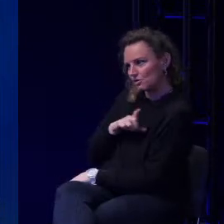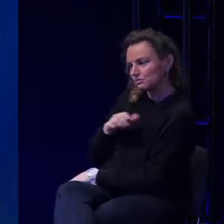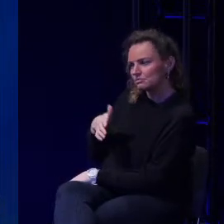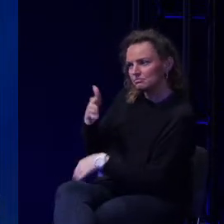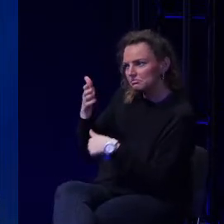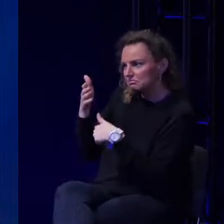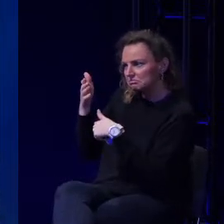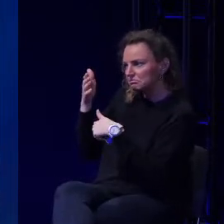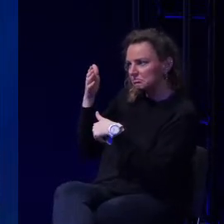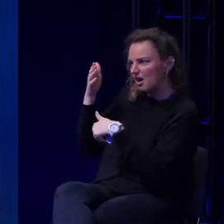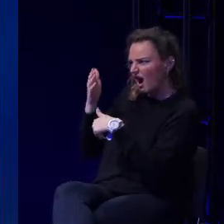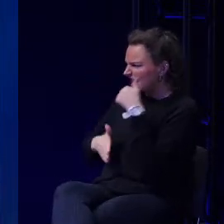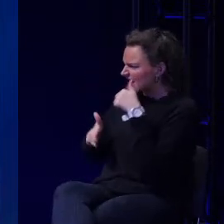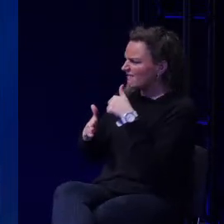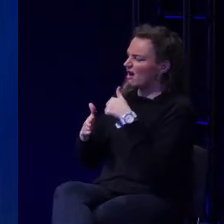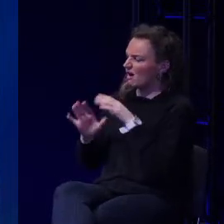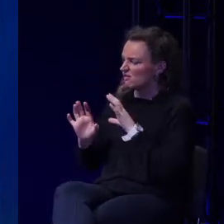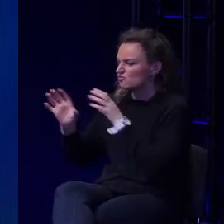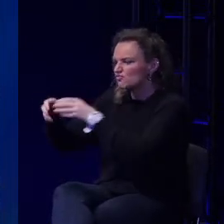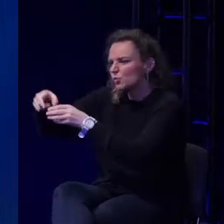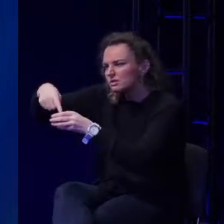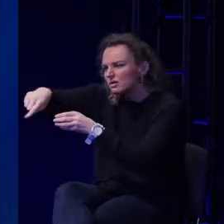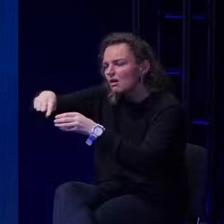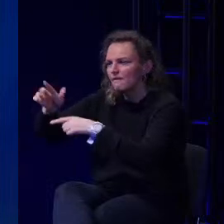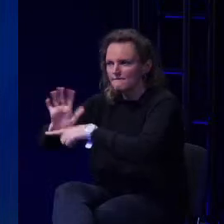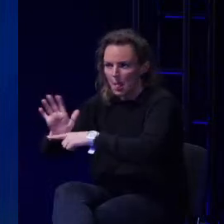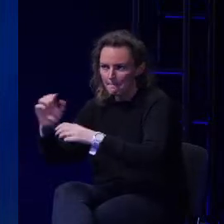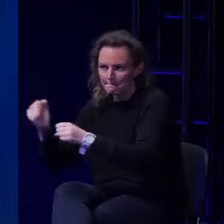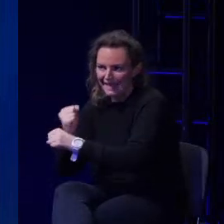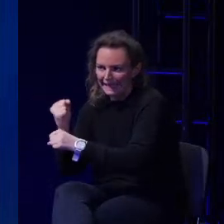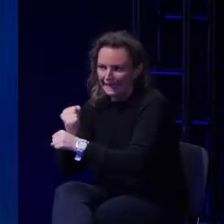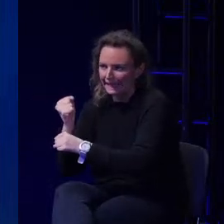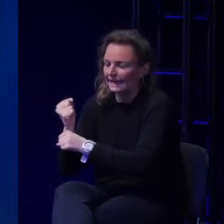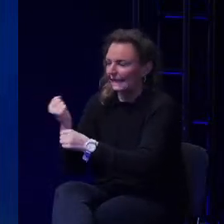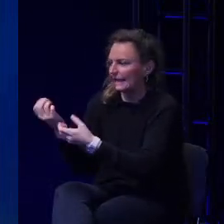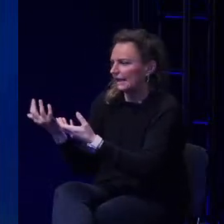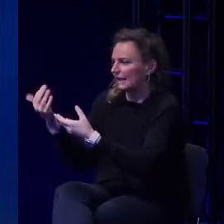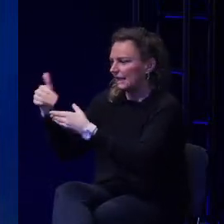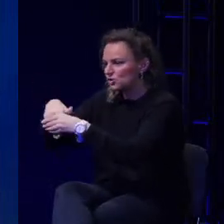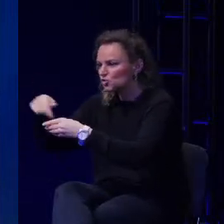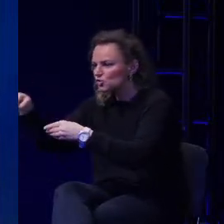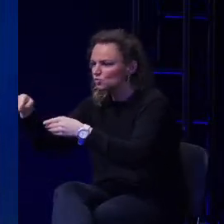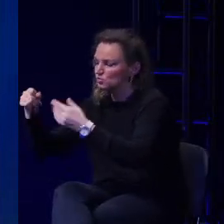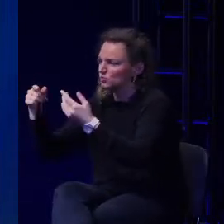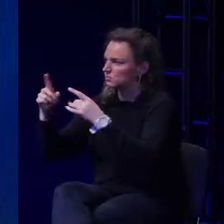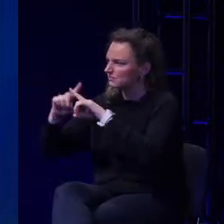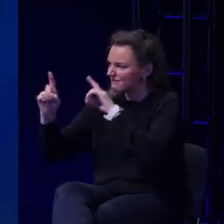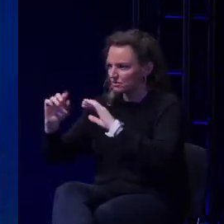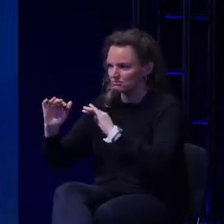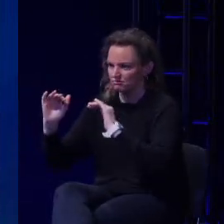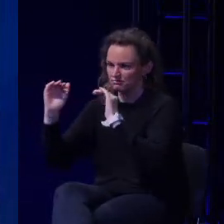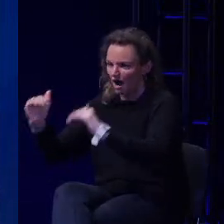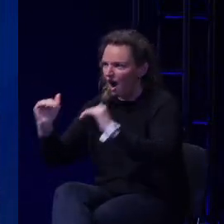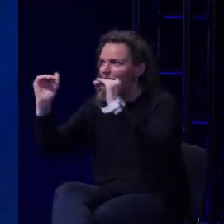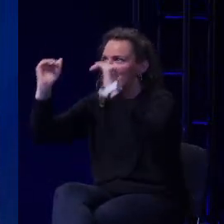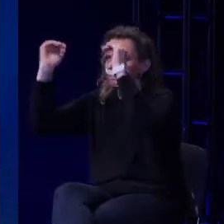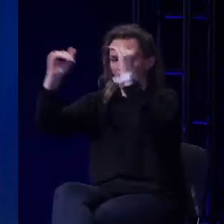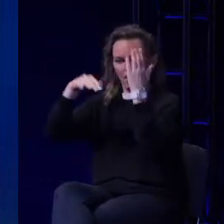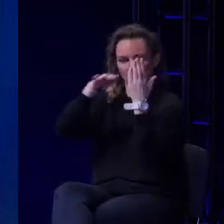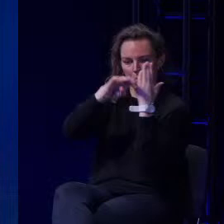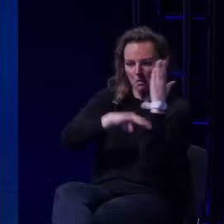kind of categorized filmmaking into higher or lower or smaller